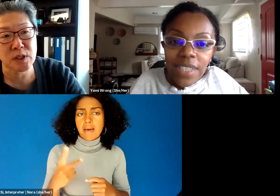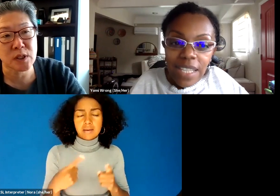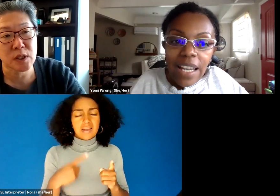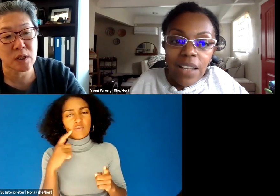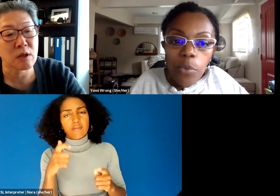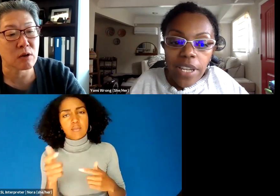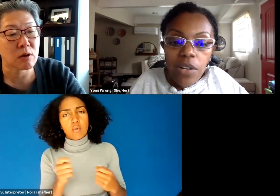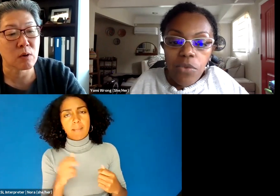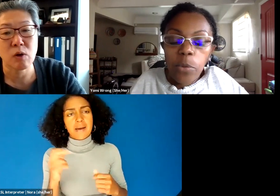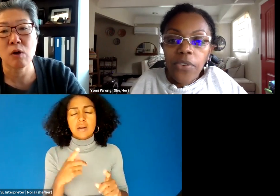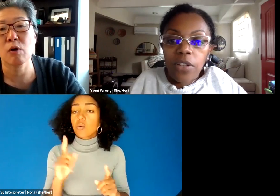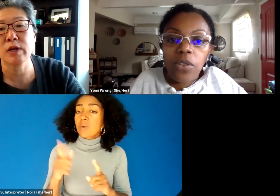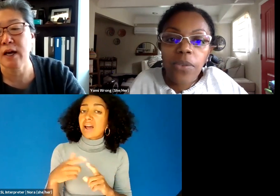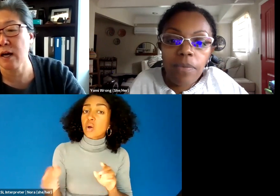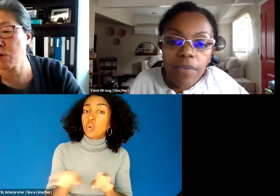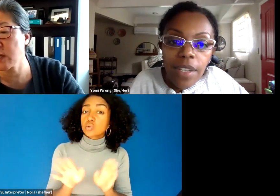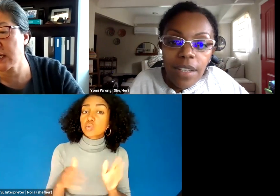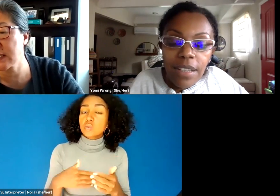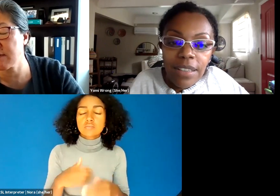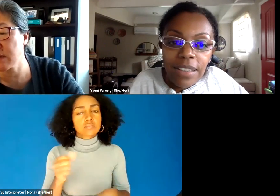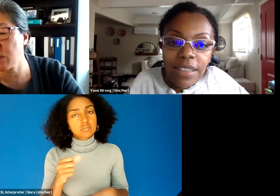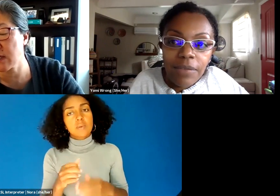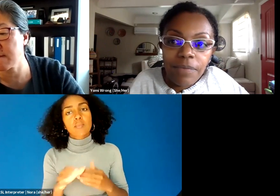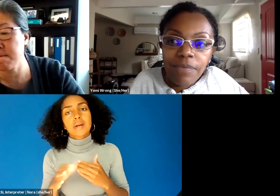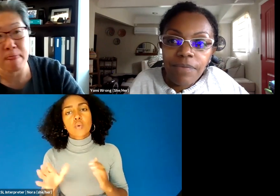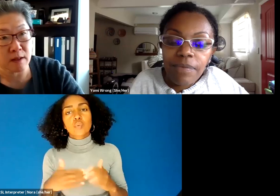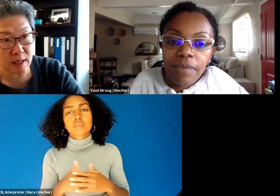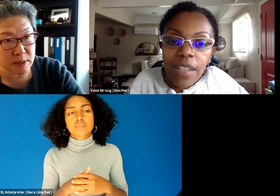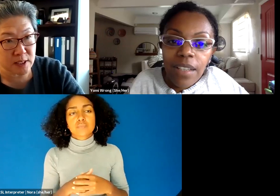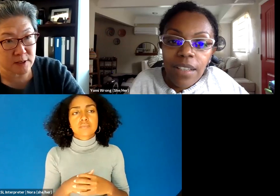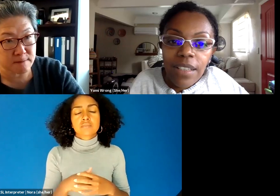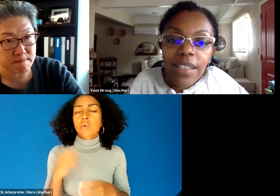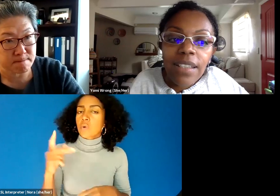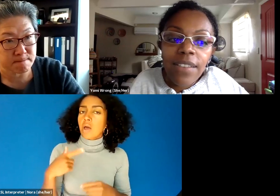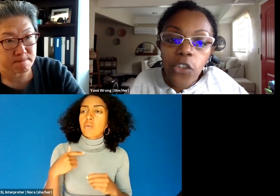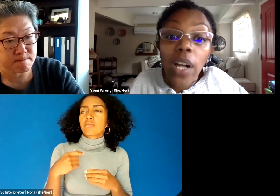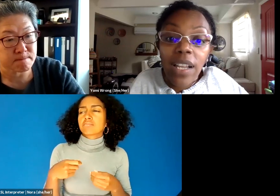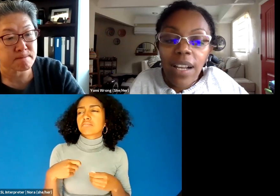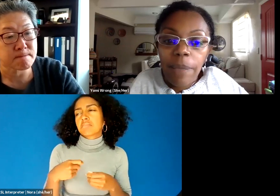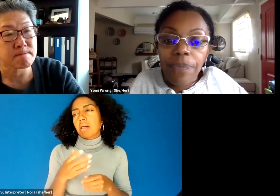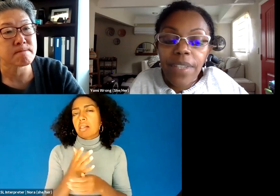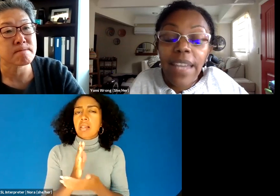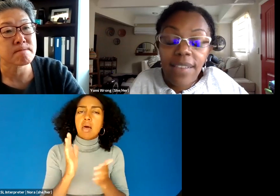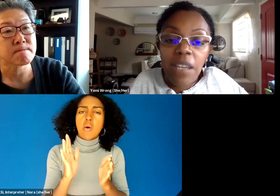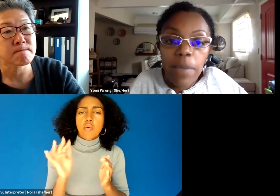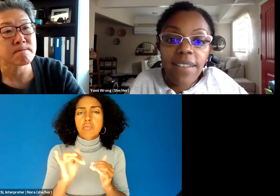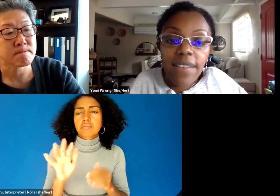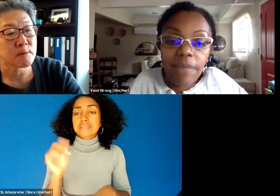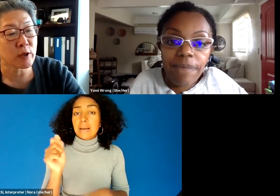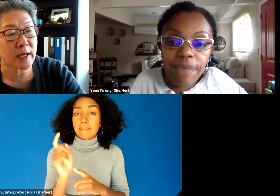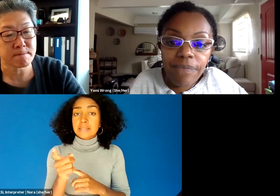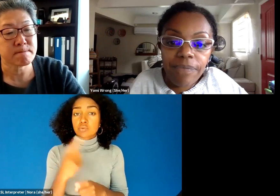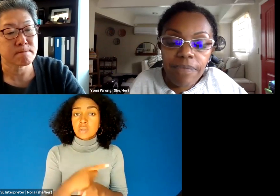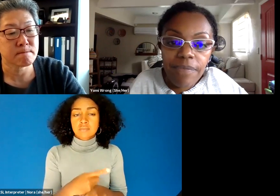rooms? Yeah, the breakout rooms. Okay, I'm gonna give everyone 10 minutes. Let's do, 10